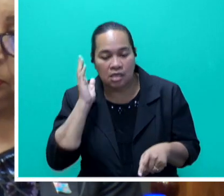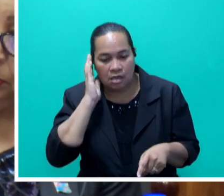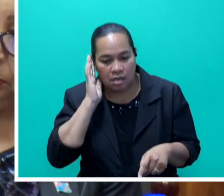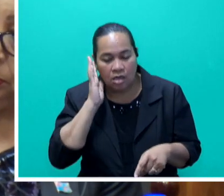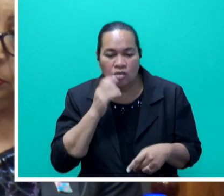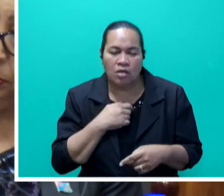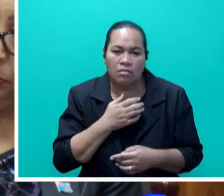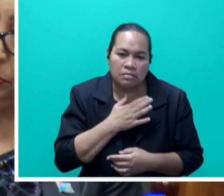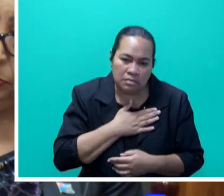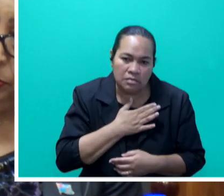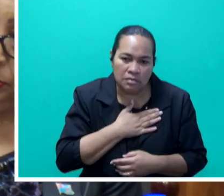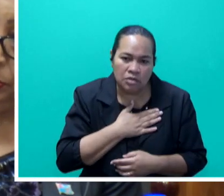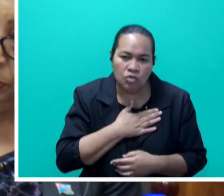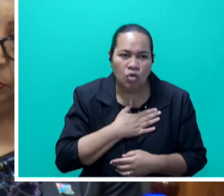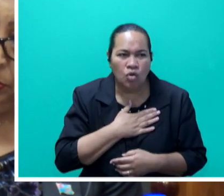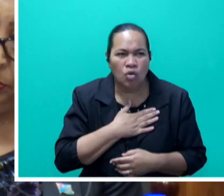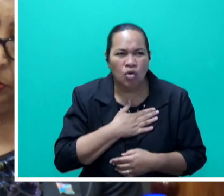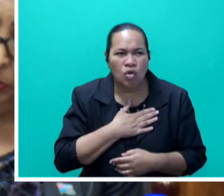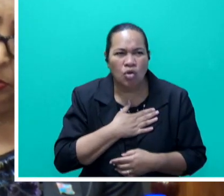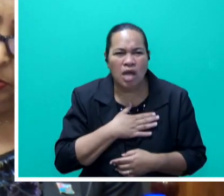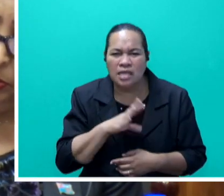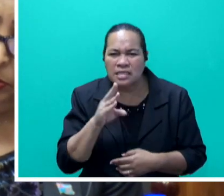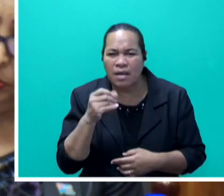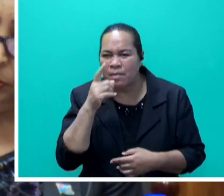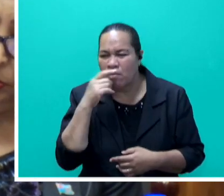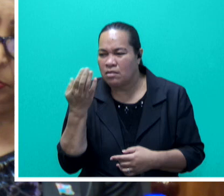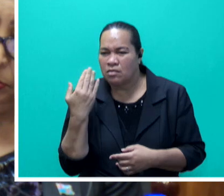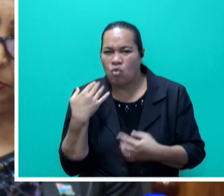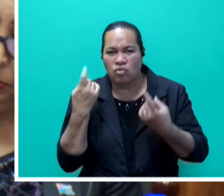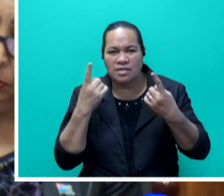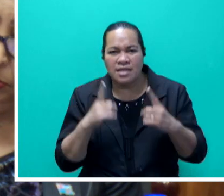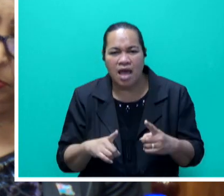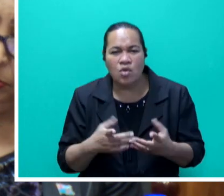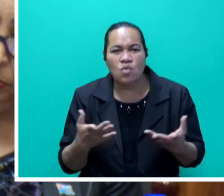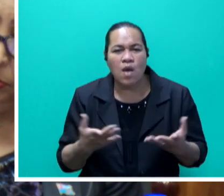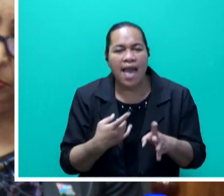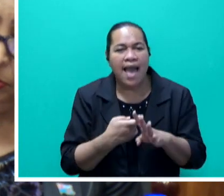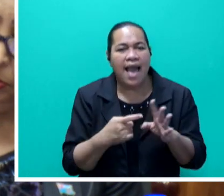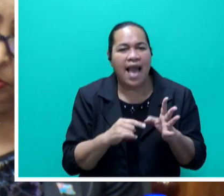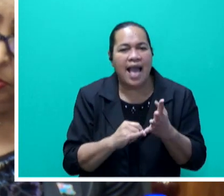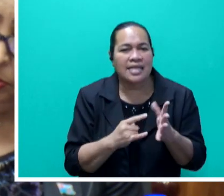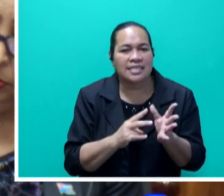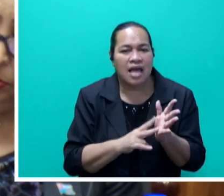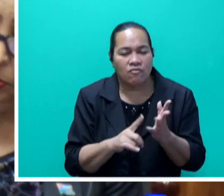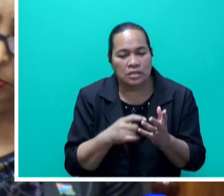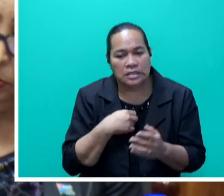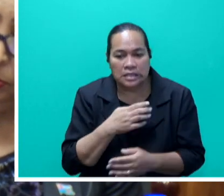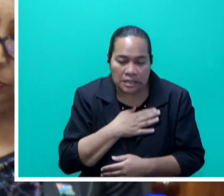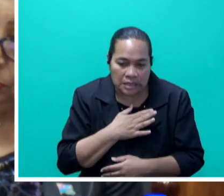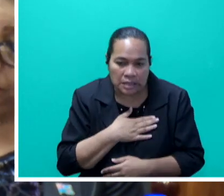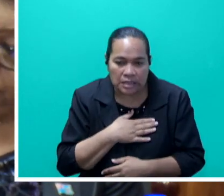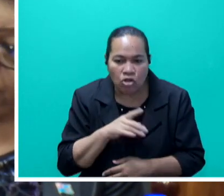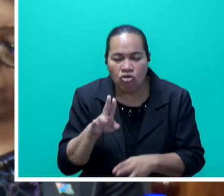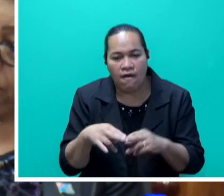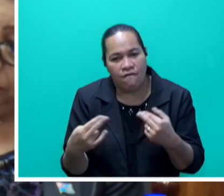my condolences also, because there were some fatalities over the weekend in Kasavu and other parts of Fiji, and we send our condolences to the